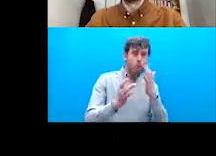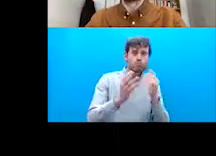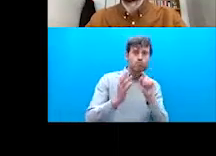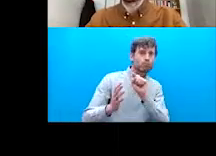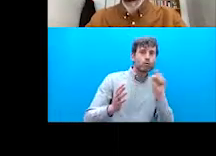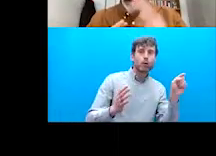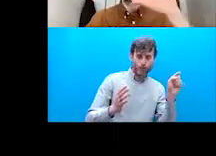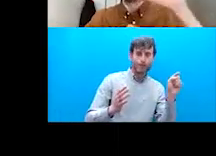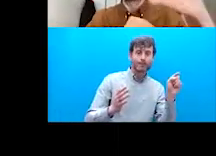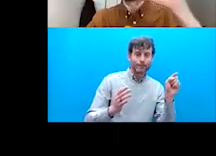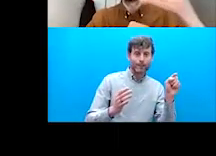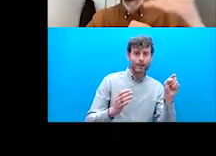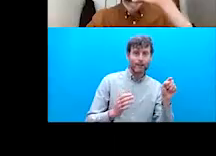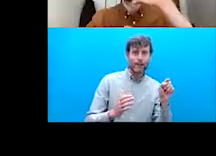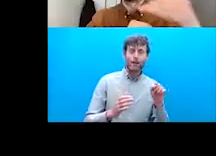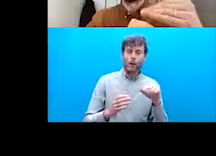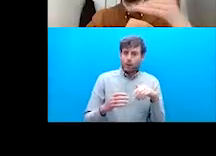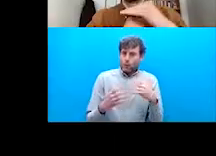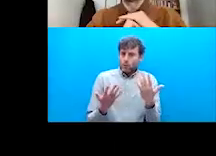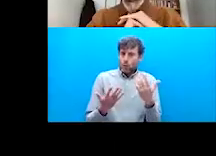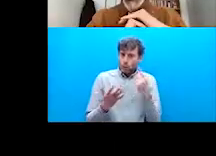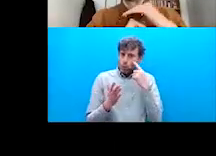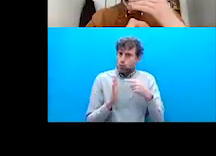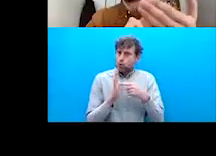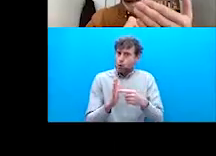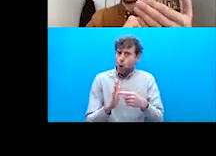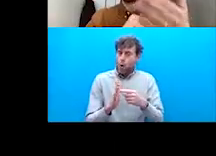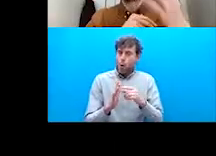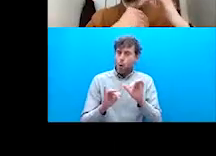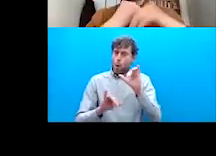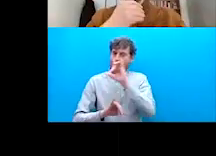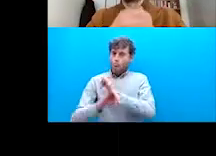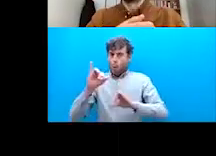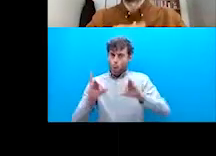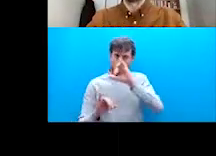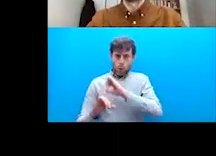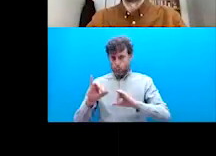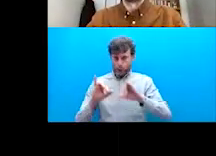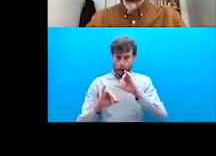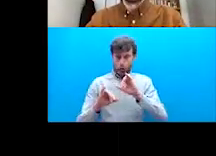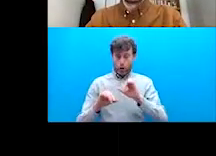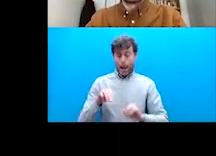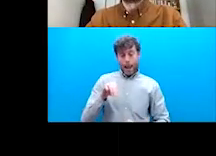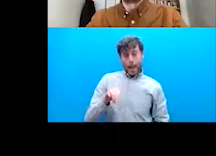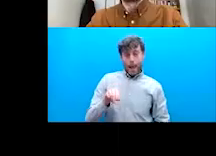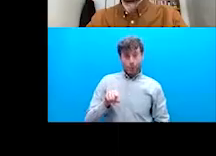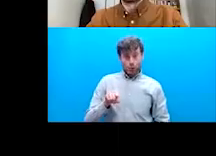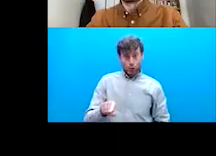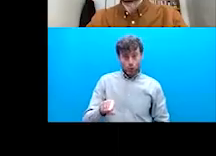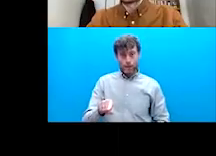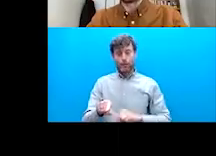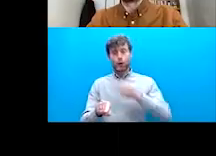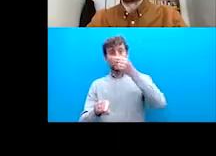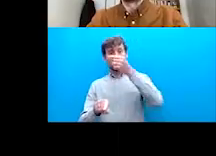of linguistic structures would be preferentially processed by the N stream or by the G stream. It